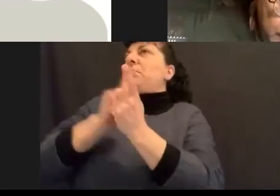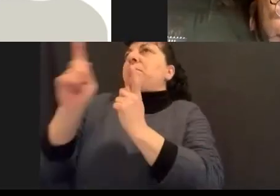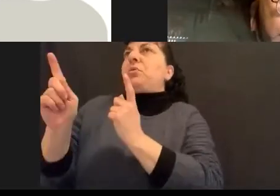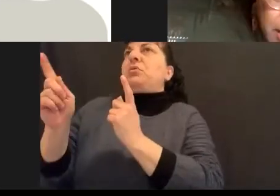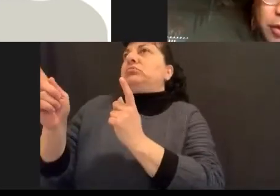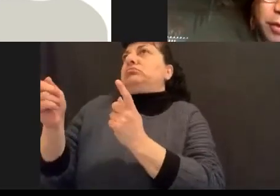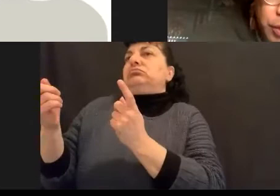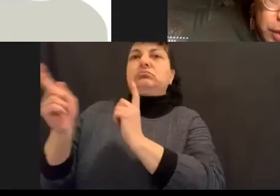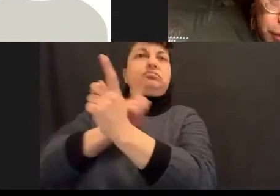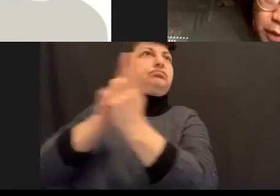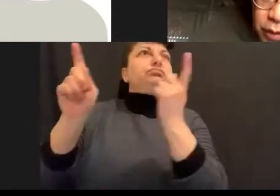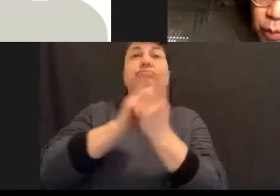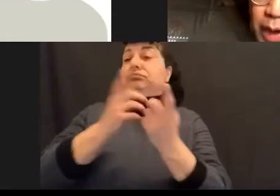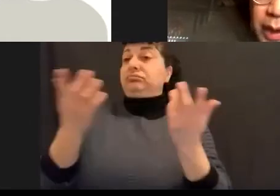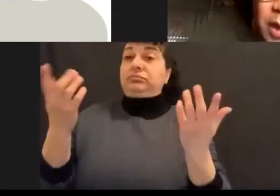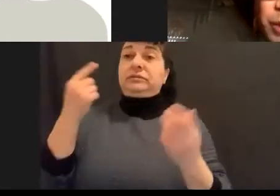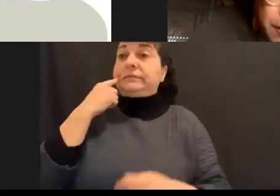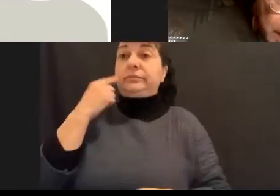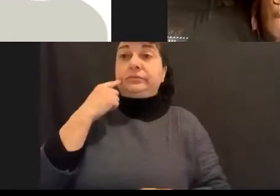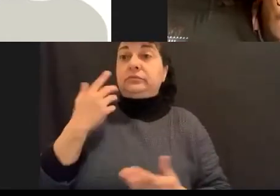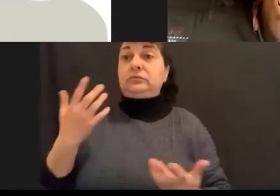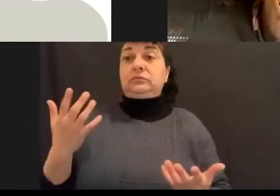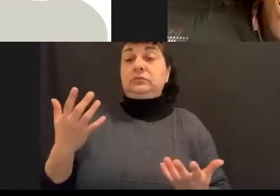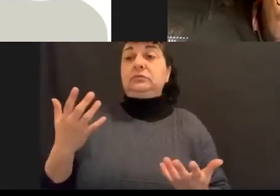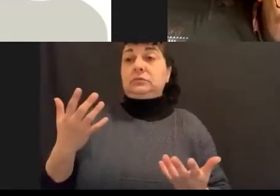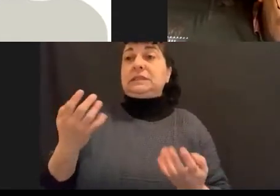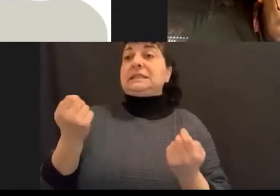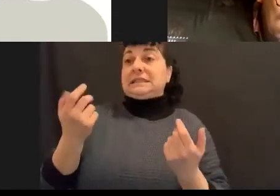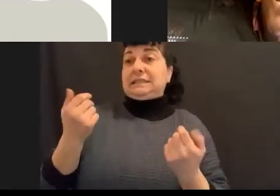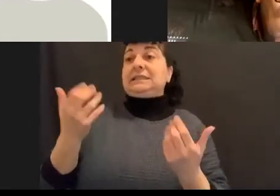something like that. So this is one of the reasons why we have had to apply these